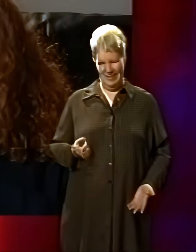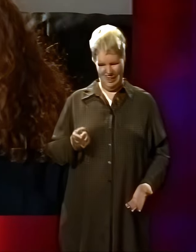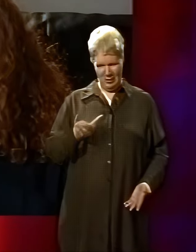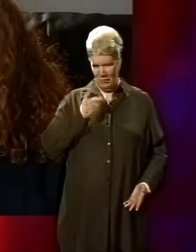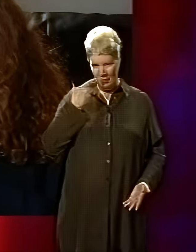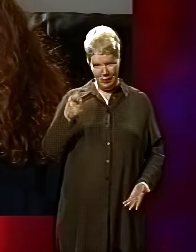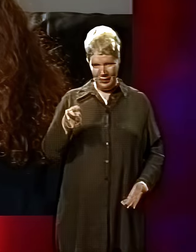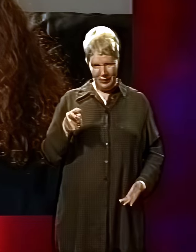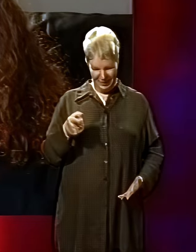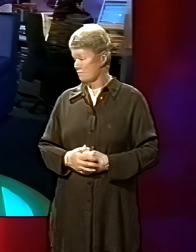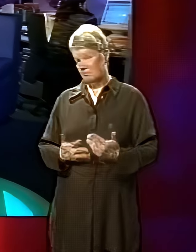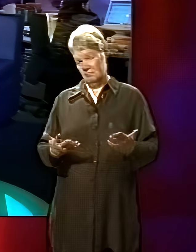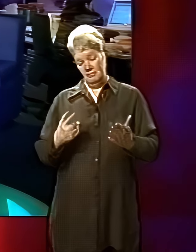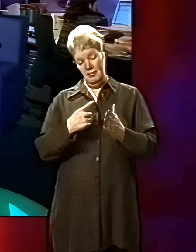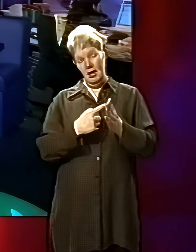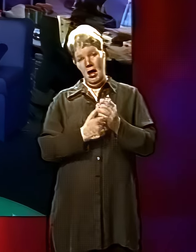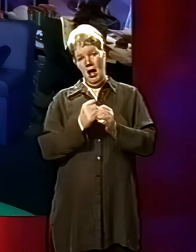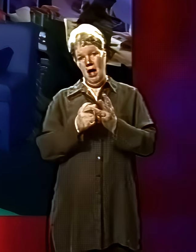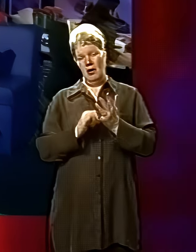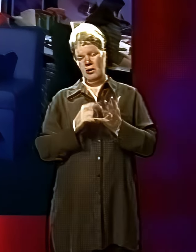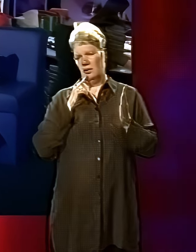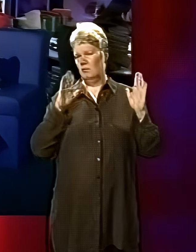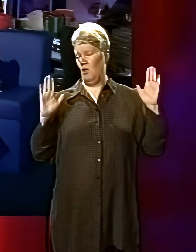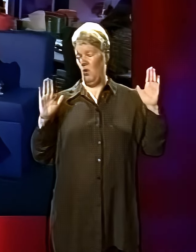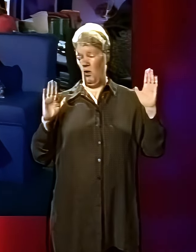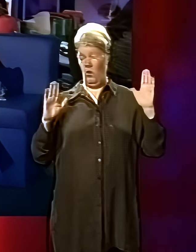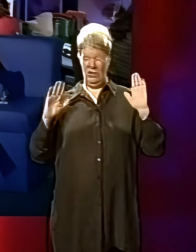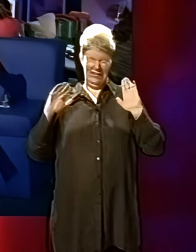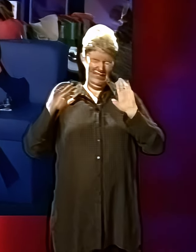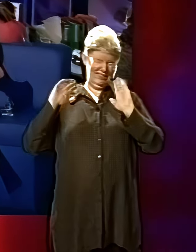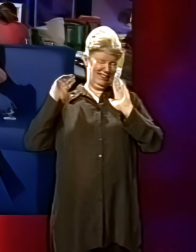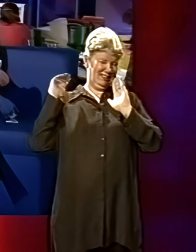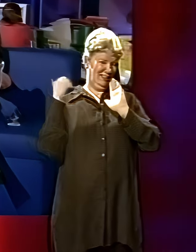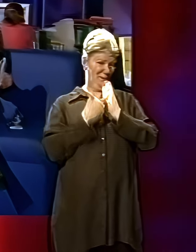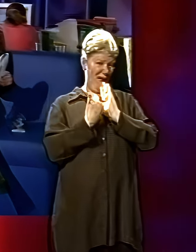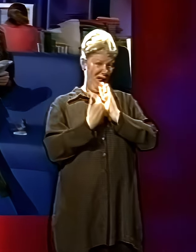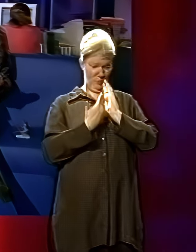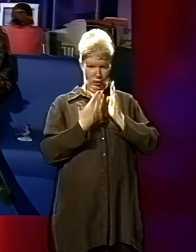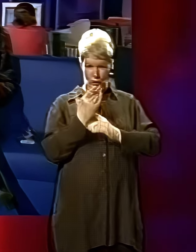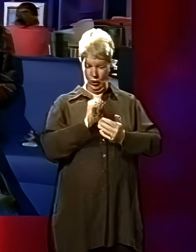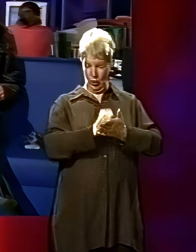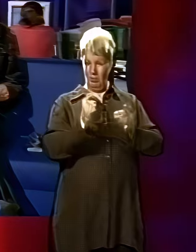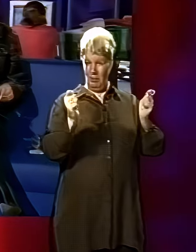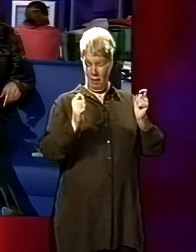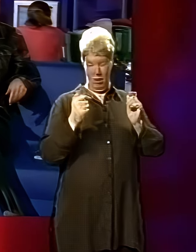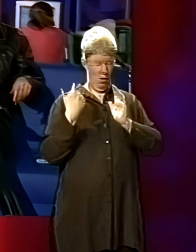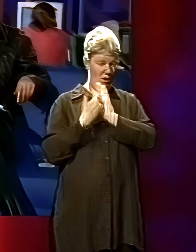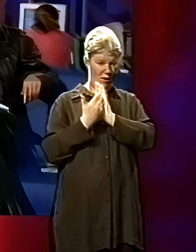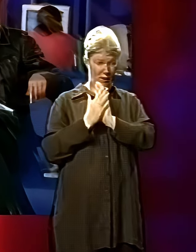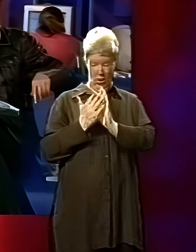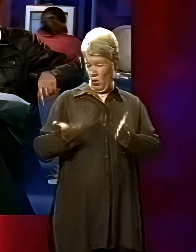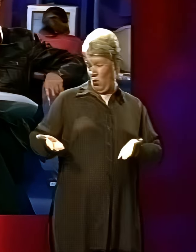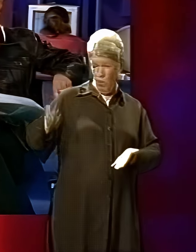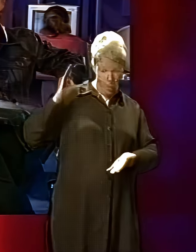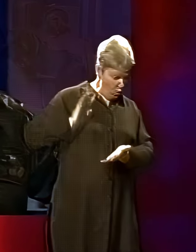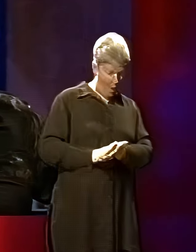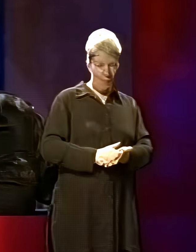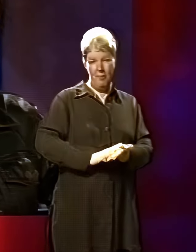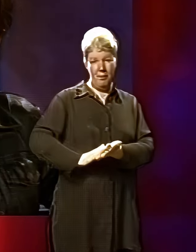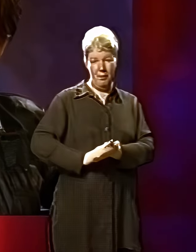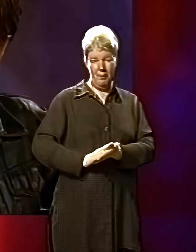have any stock in. Say unprecedented demand for the cameras following the advert in the national press meant stocks quickly ran